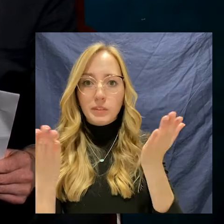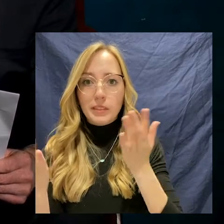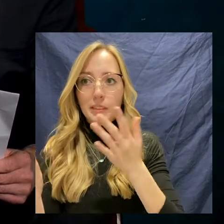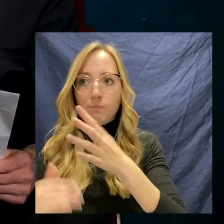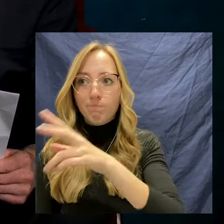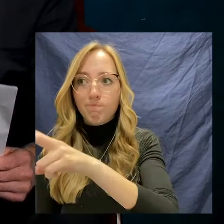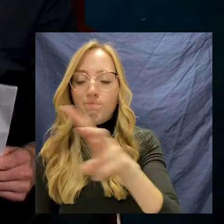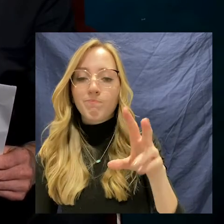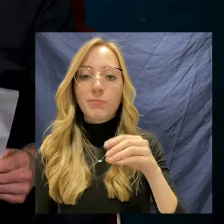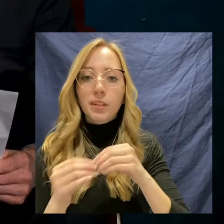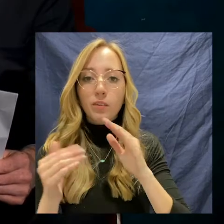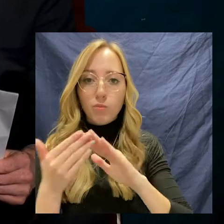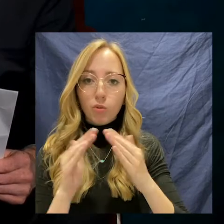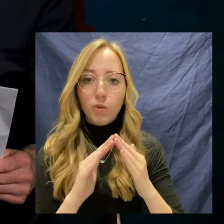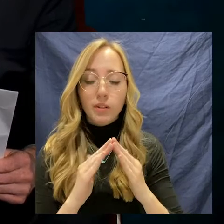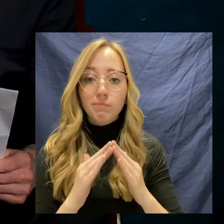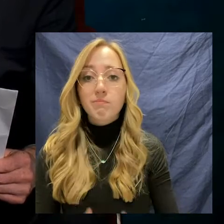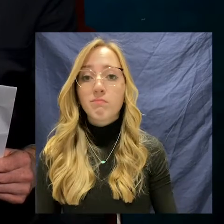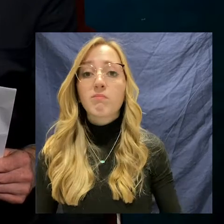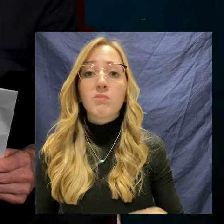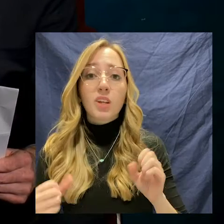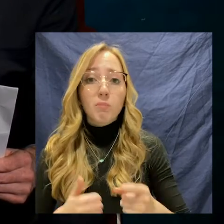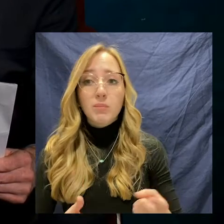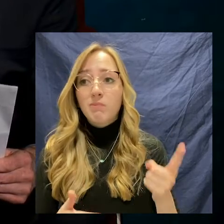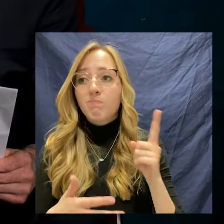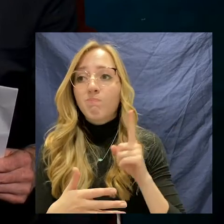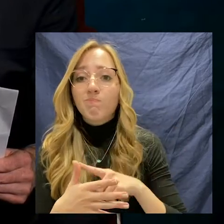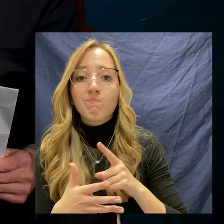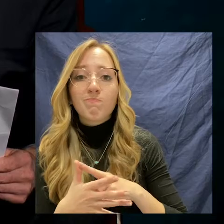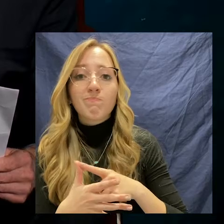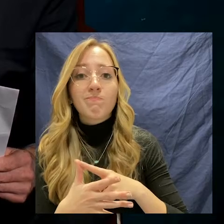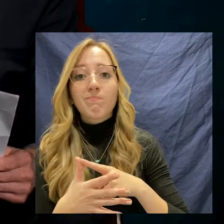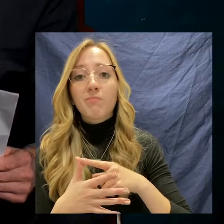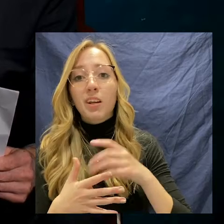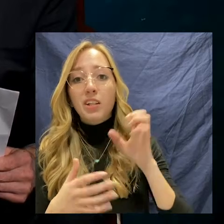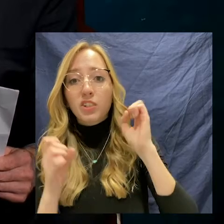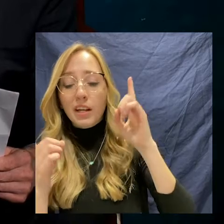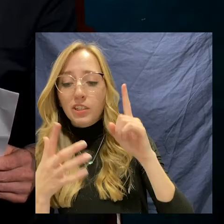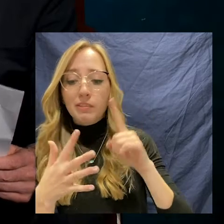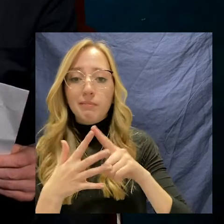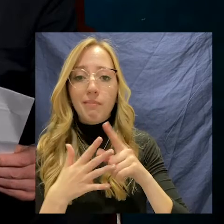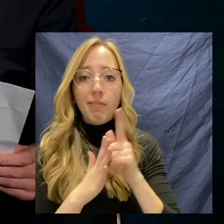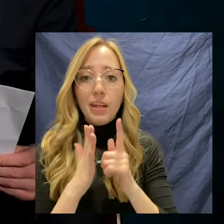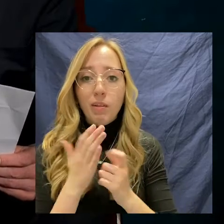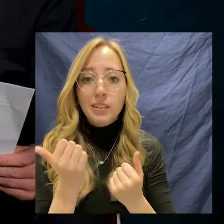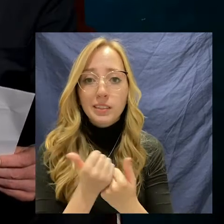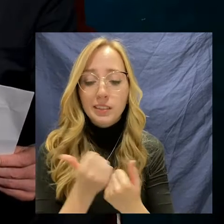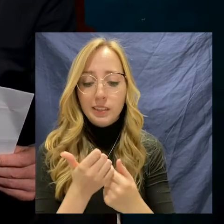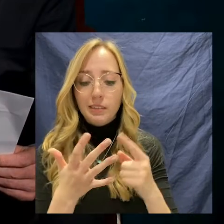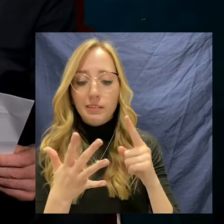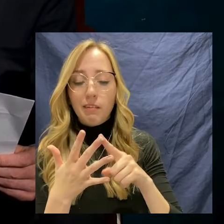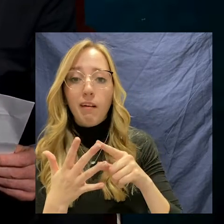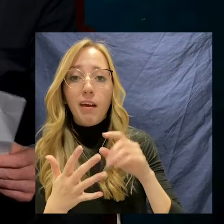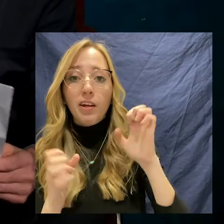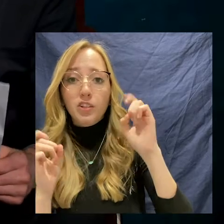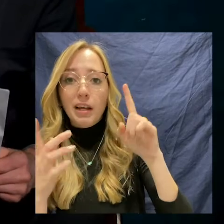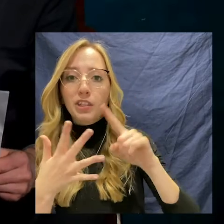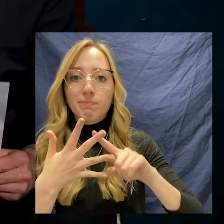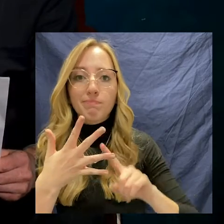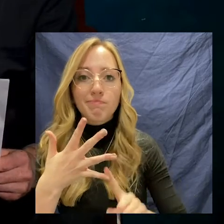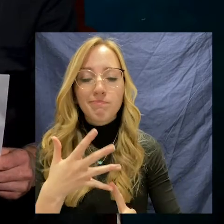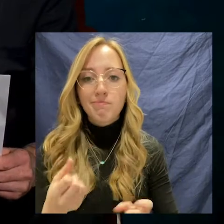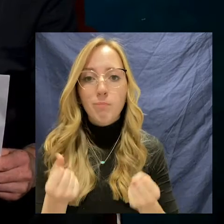advocacy, emergency shelter, prevention, education, or legal assistance, is especially critical.